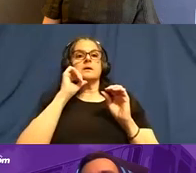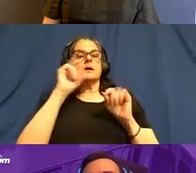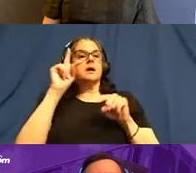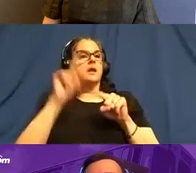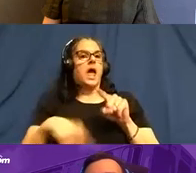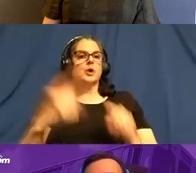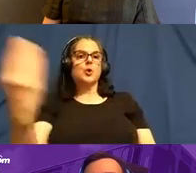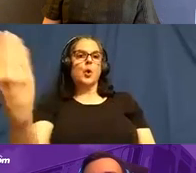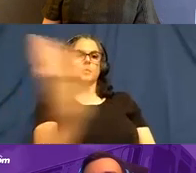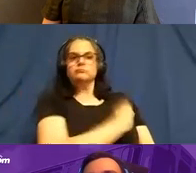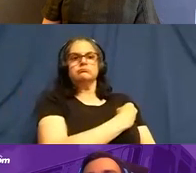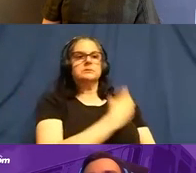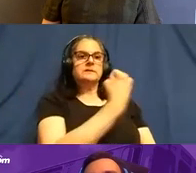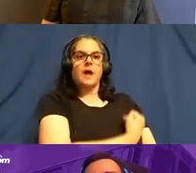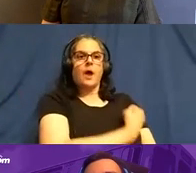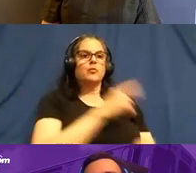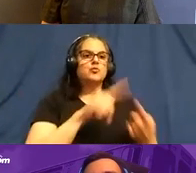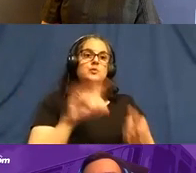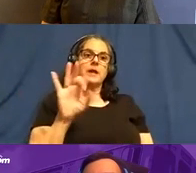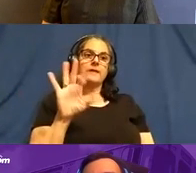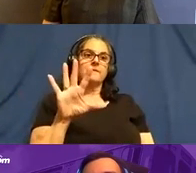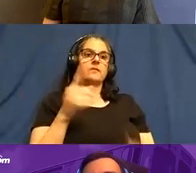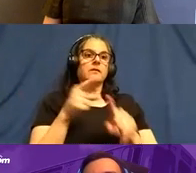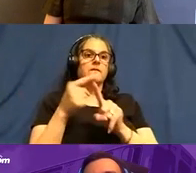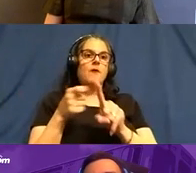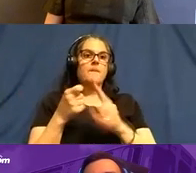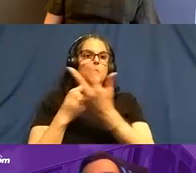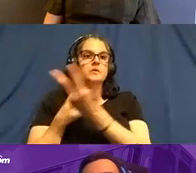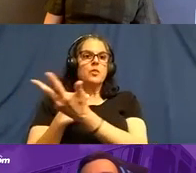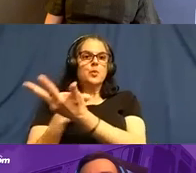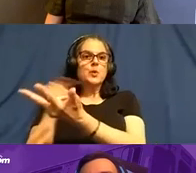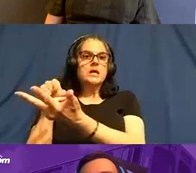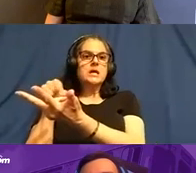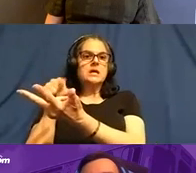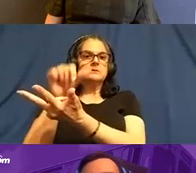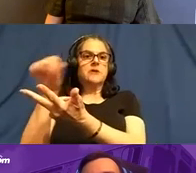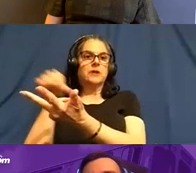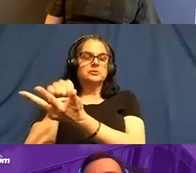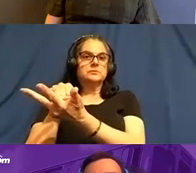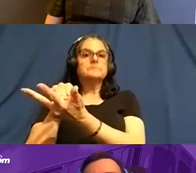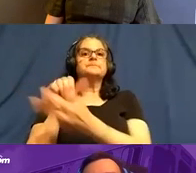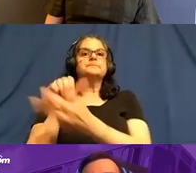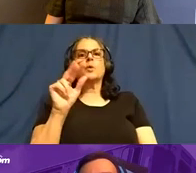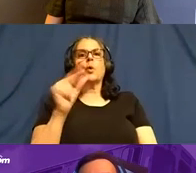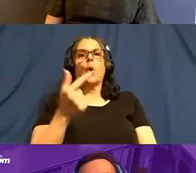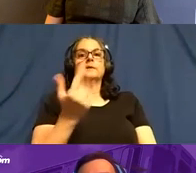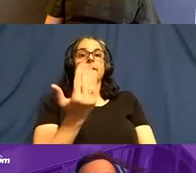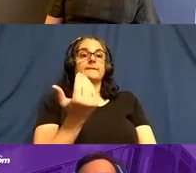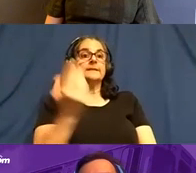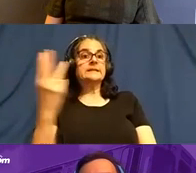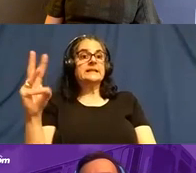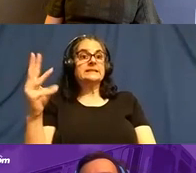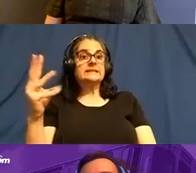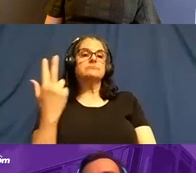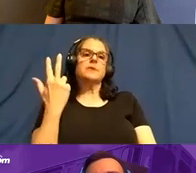And then the final weekend, August 15th through 16th, again, those 3 stations will be closed, and we'll be providing that bus shuttle, again,